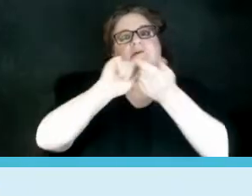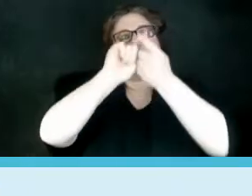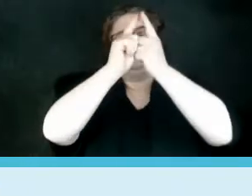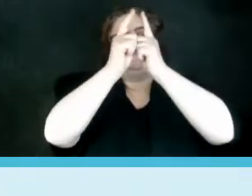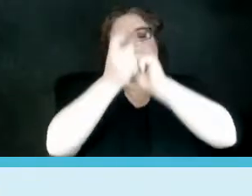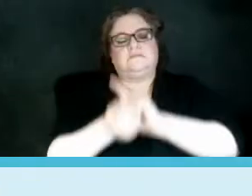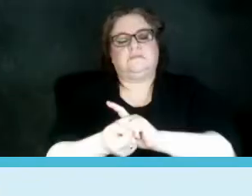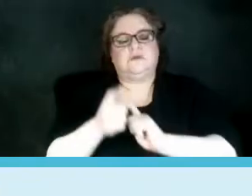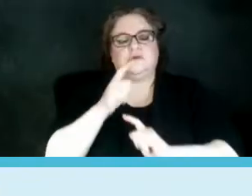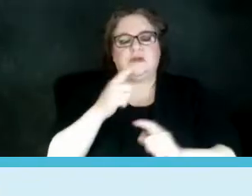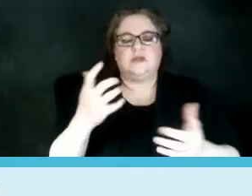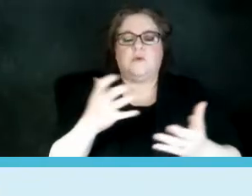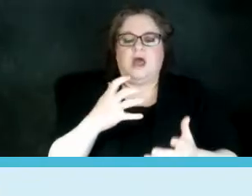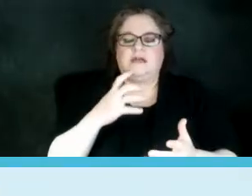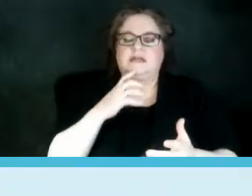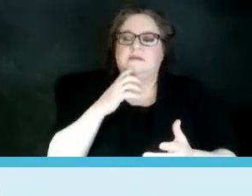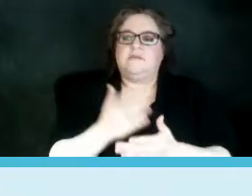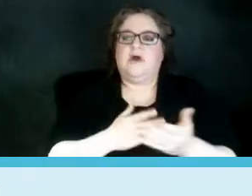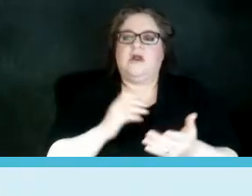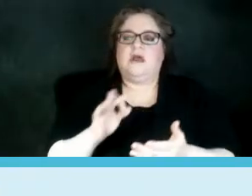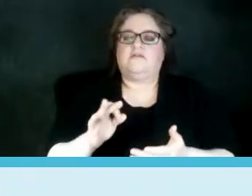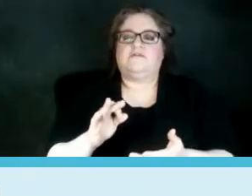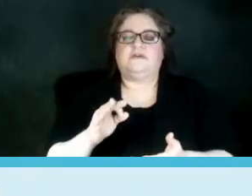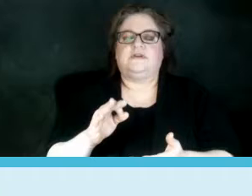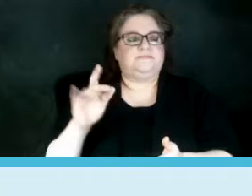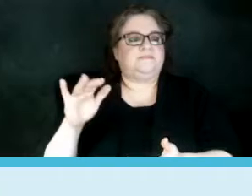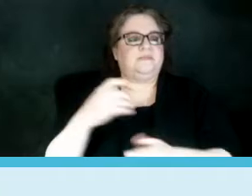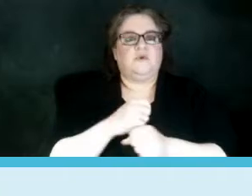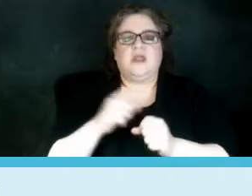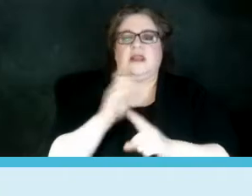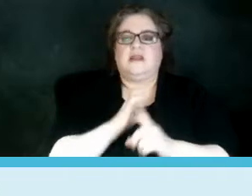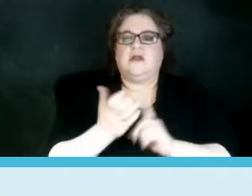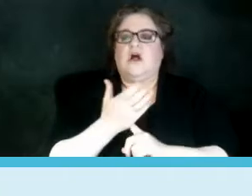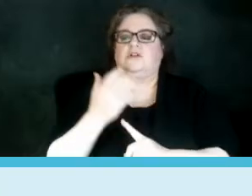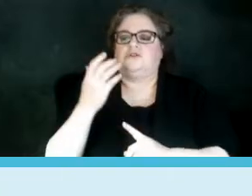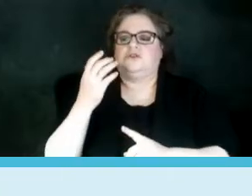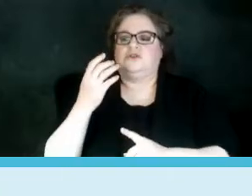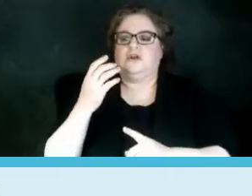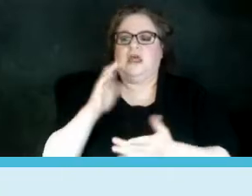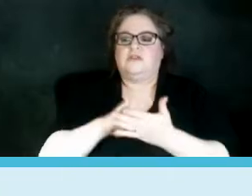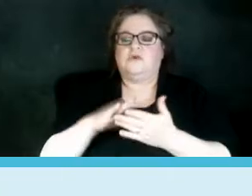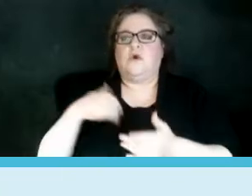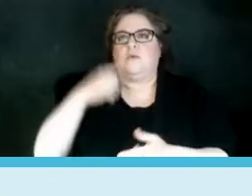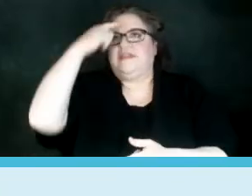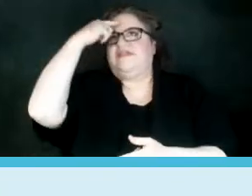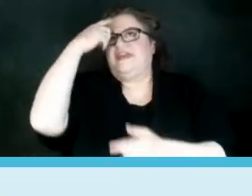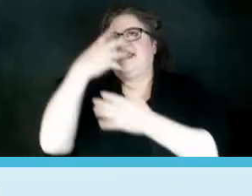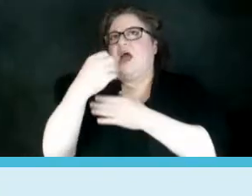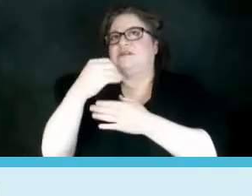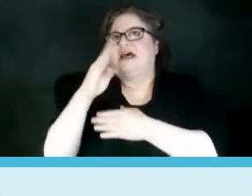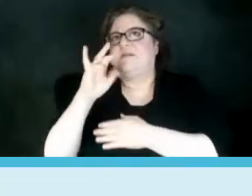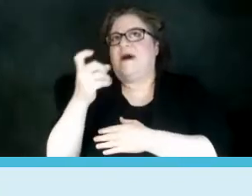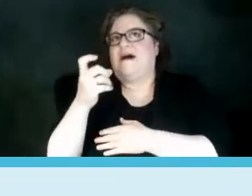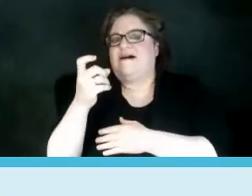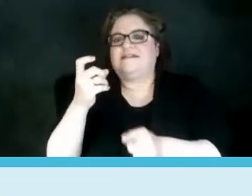into really wanting to be a part of creating a culture at the school where we kind of think outside the box when it